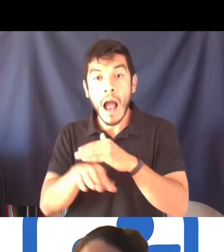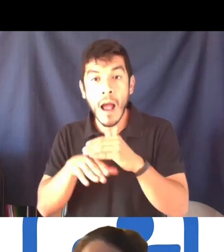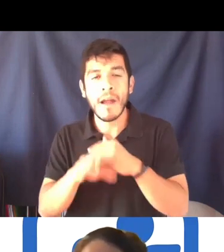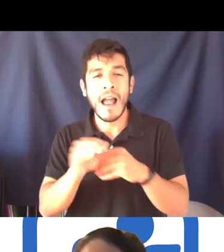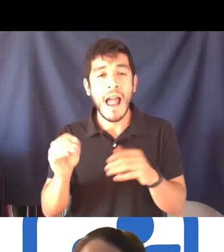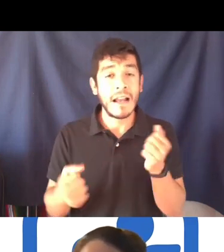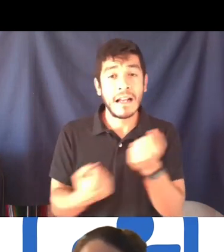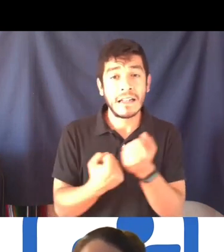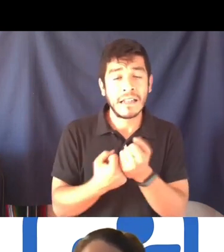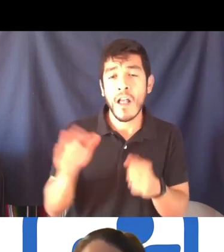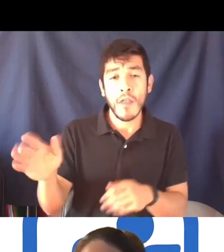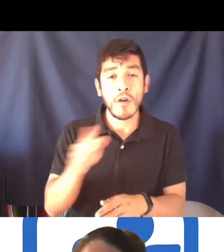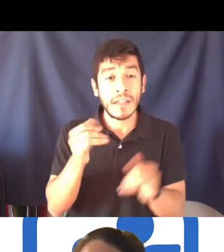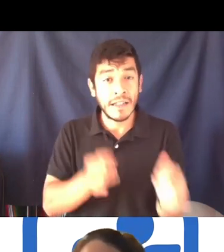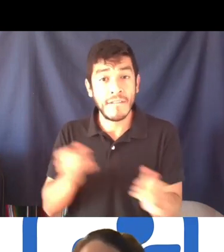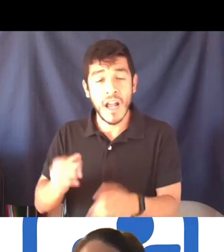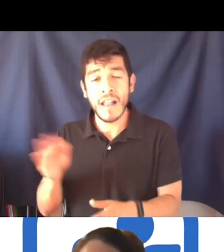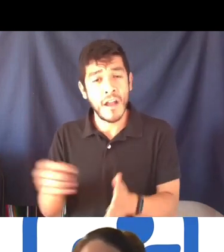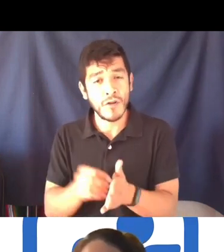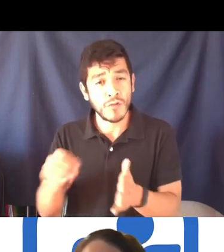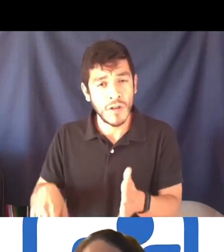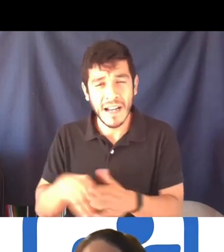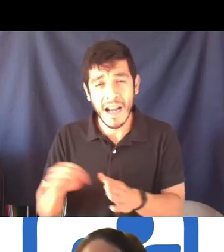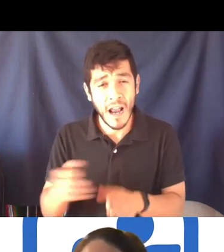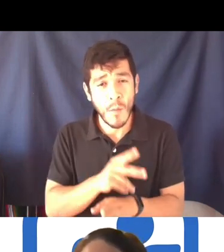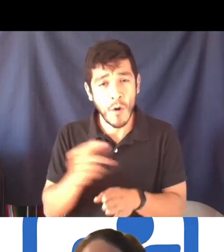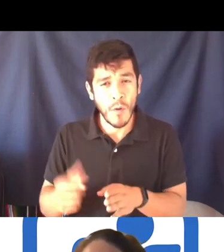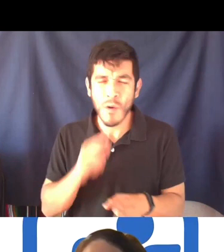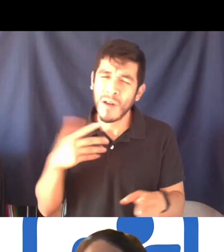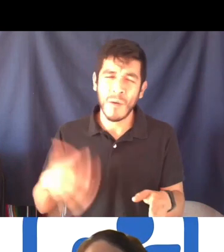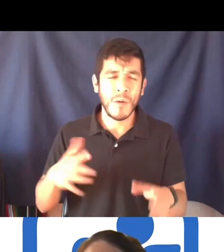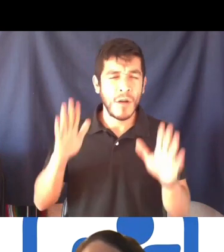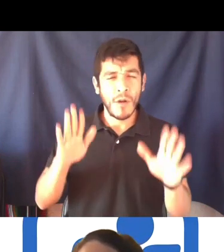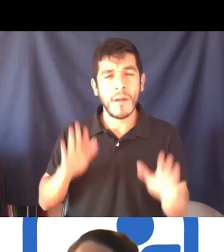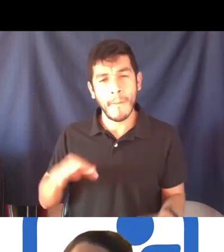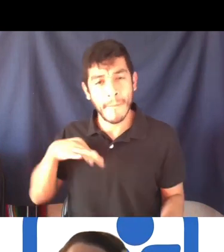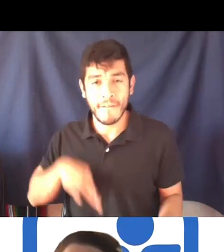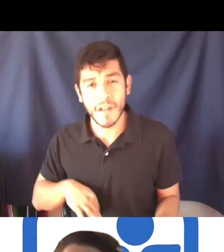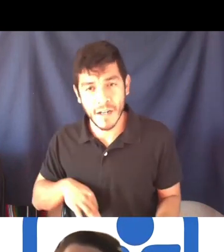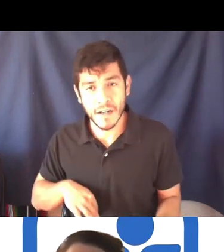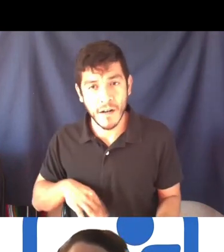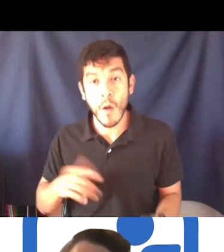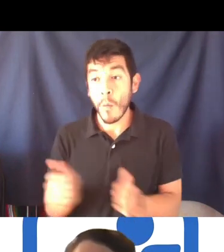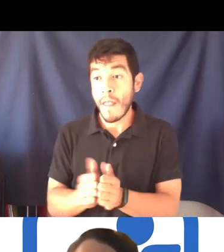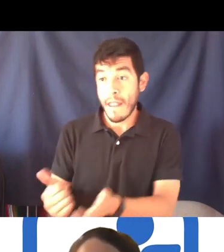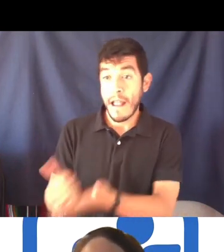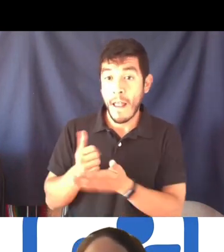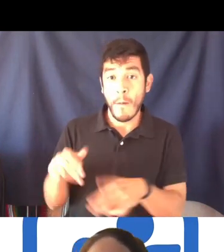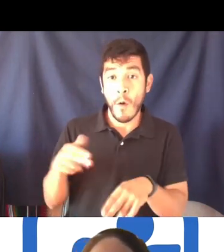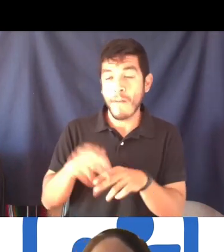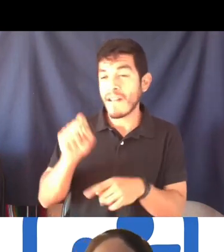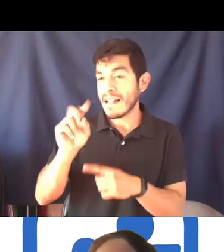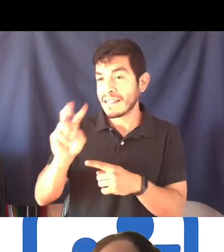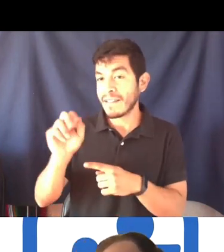students in this program, in our youth peer mentoring program, has been a great benefit. With the help, of course, of Steve Allen,